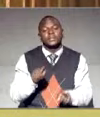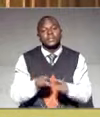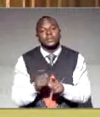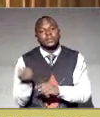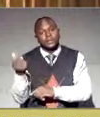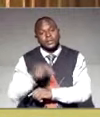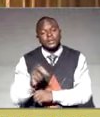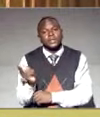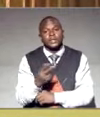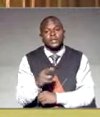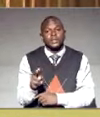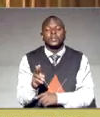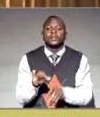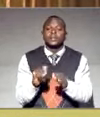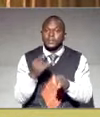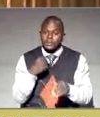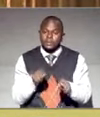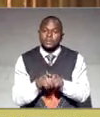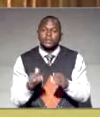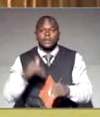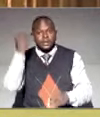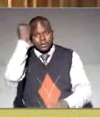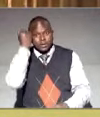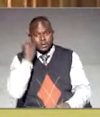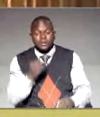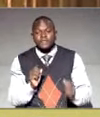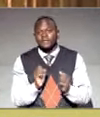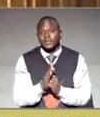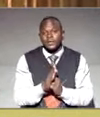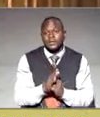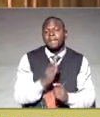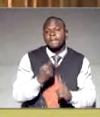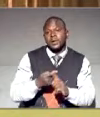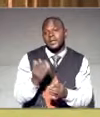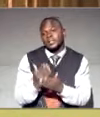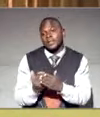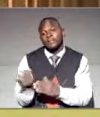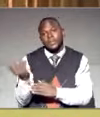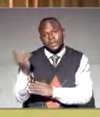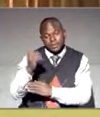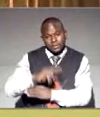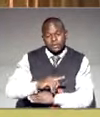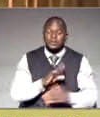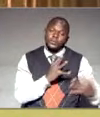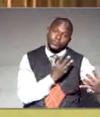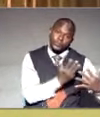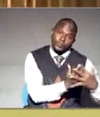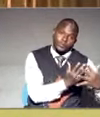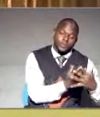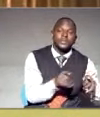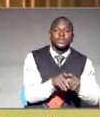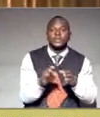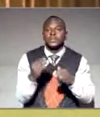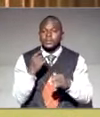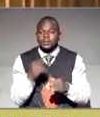two offenses. He also said court considered 15 months and some days the convict spent on remand, the fact